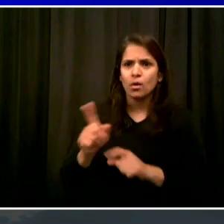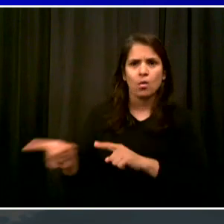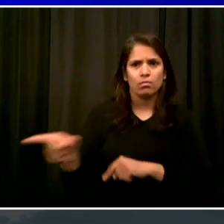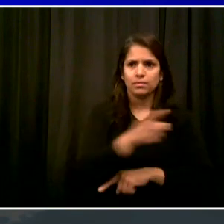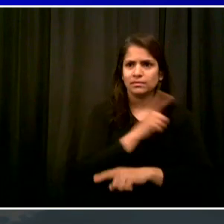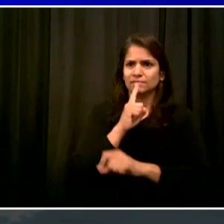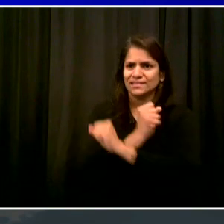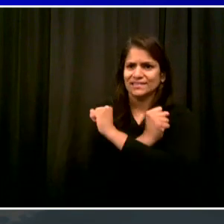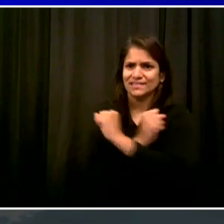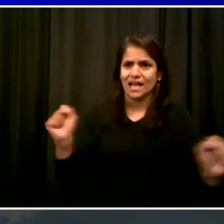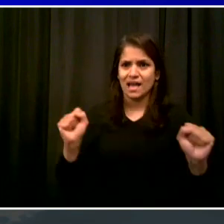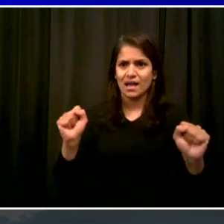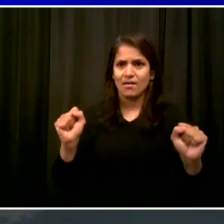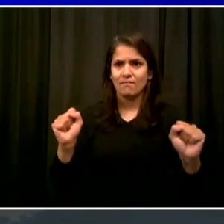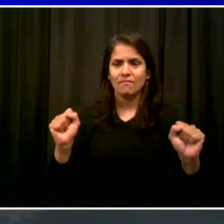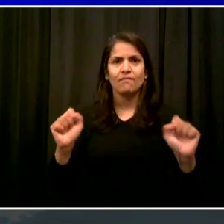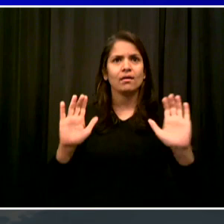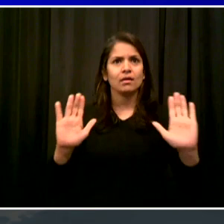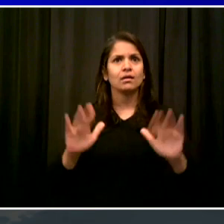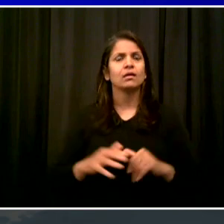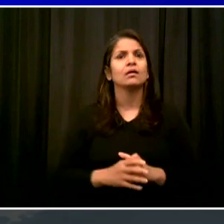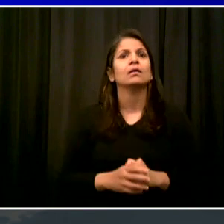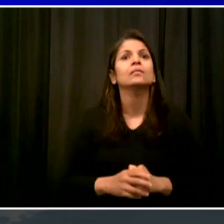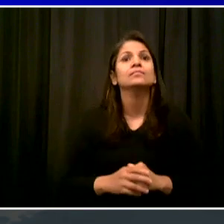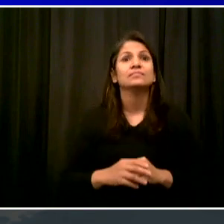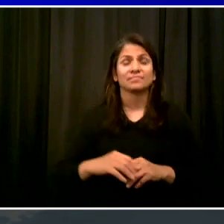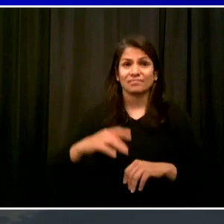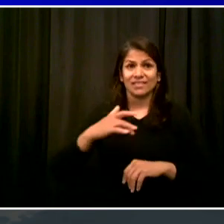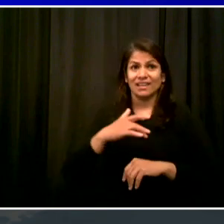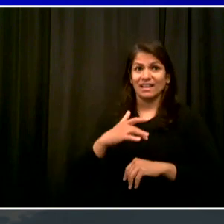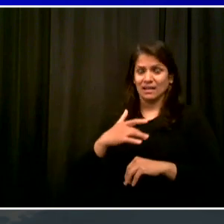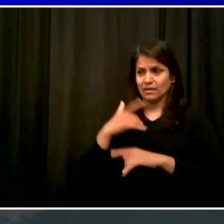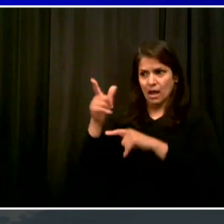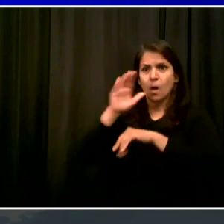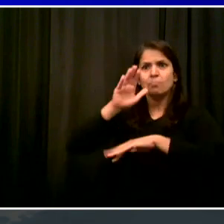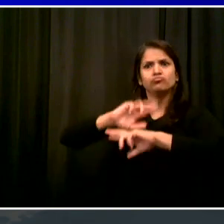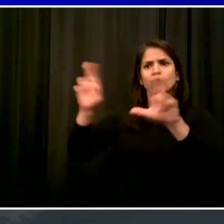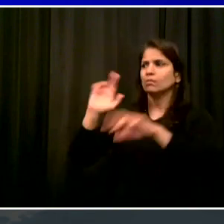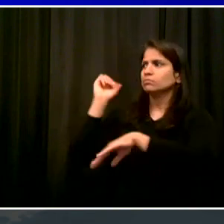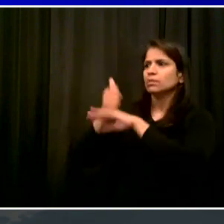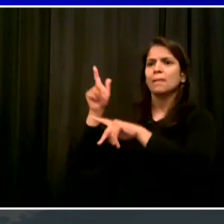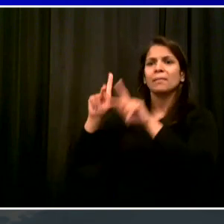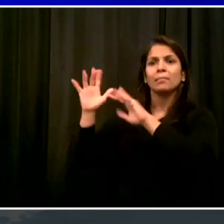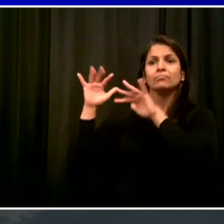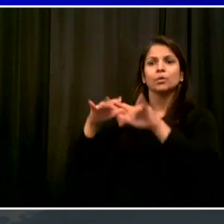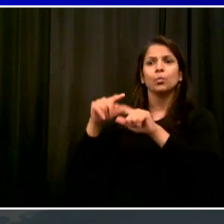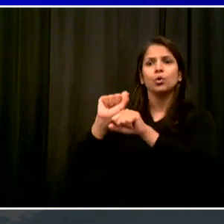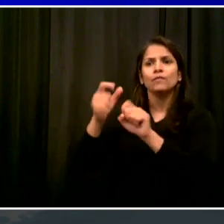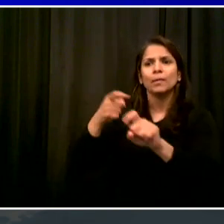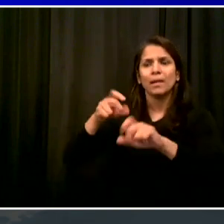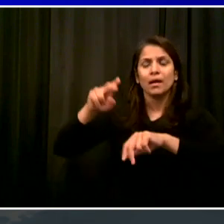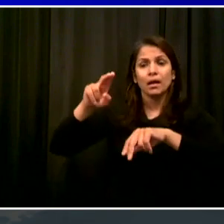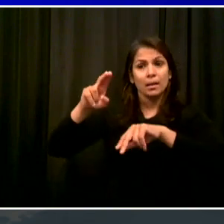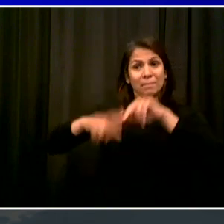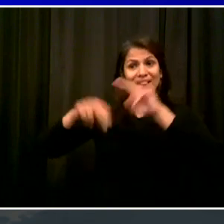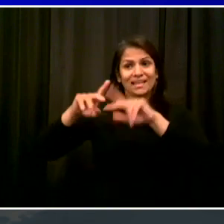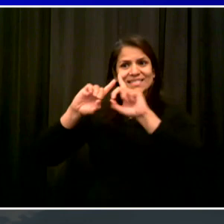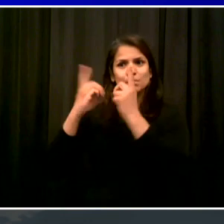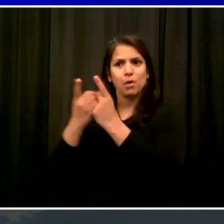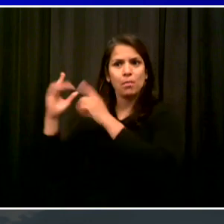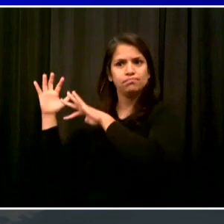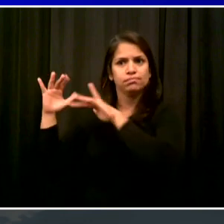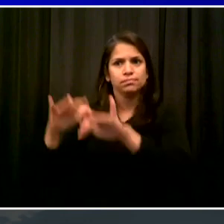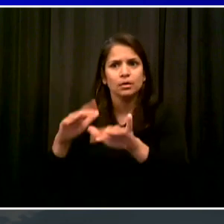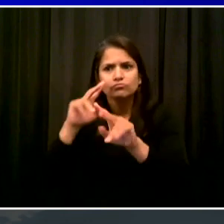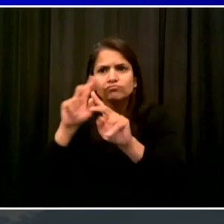to help. But if after 30 days of nonstop engagement, you are not doing what you need to do, then the fines begin. I